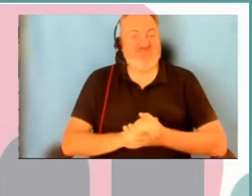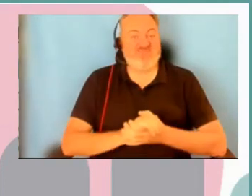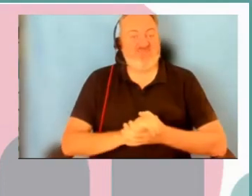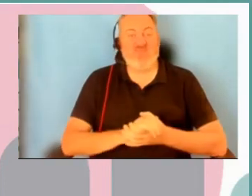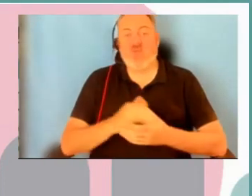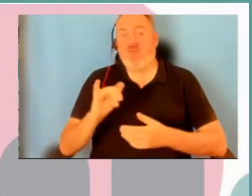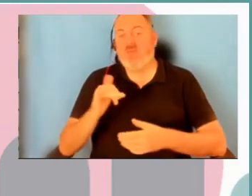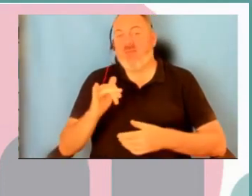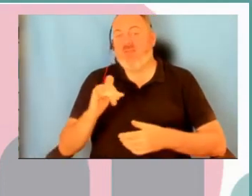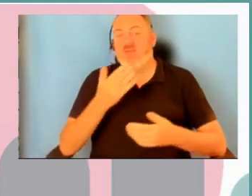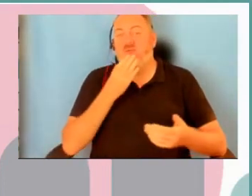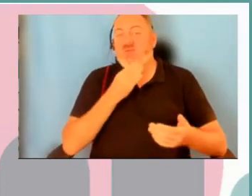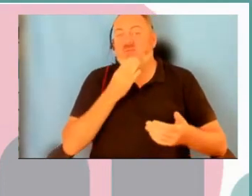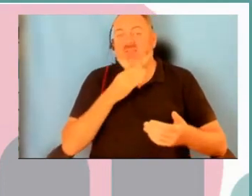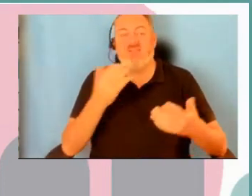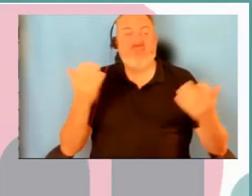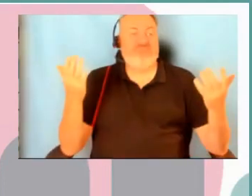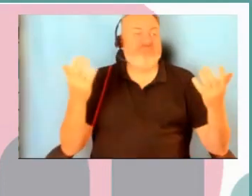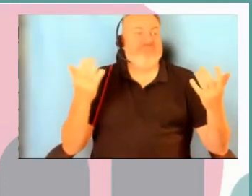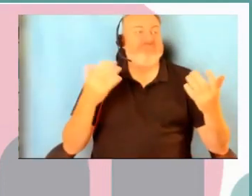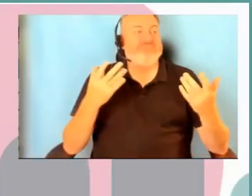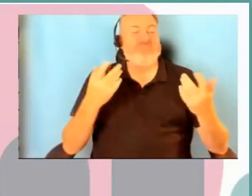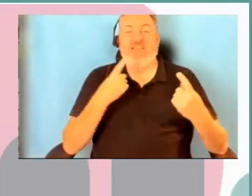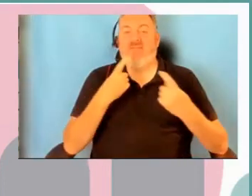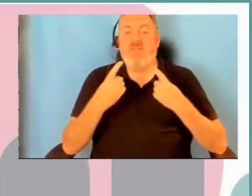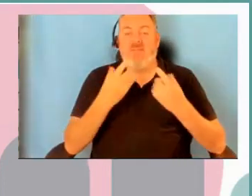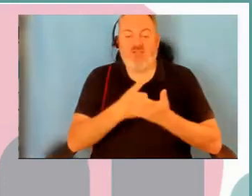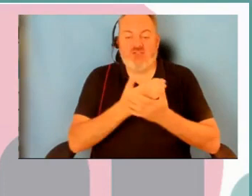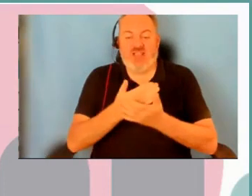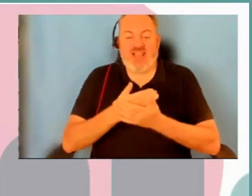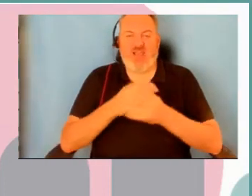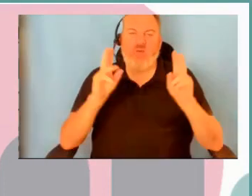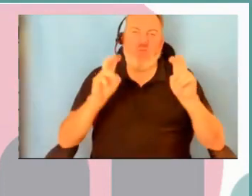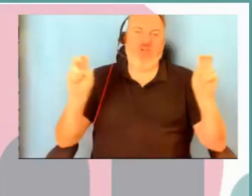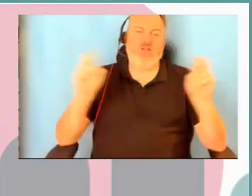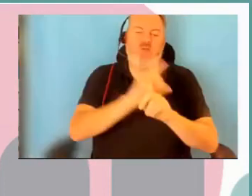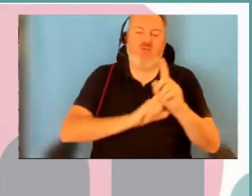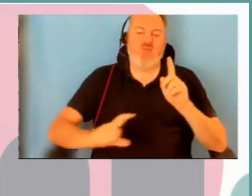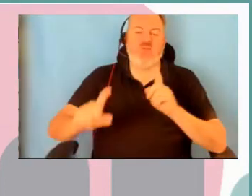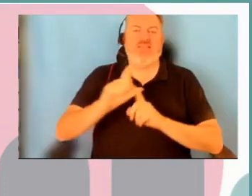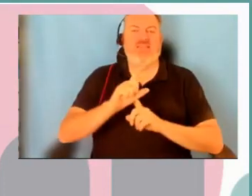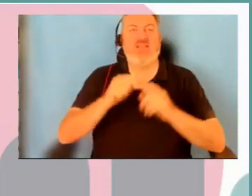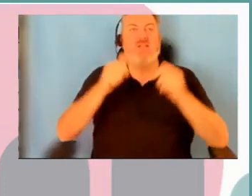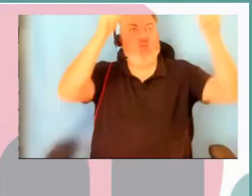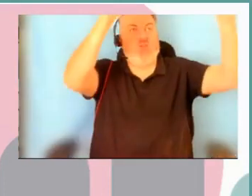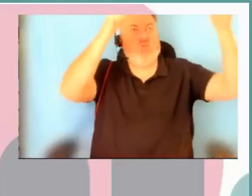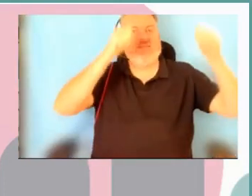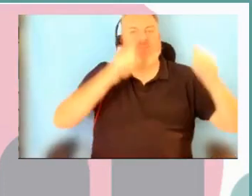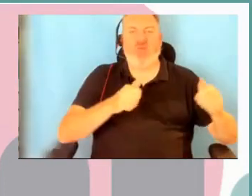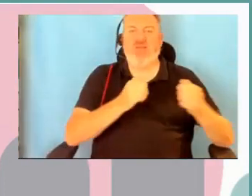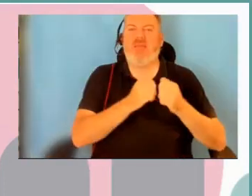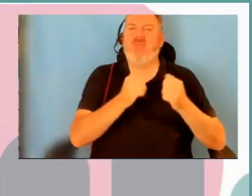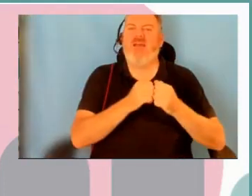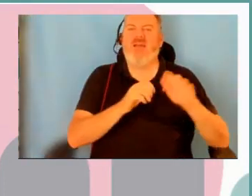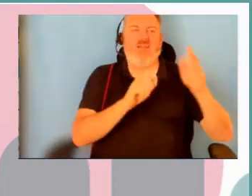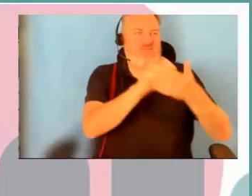community notice board to find out what support groups are available in your local area. But with digital, you could use an